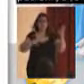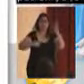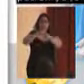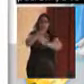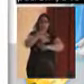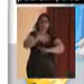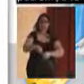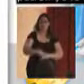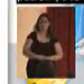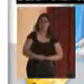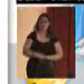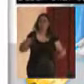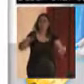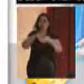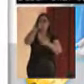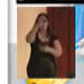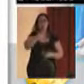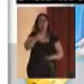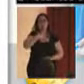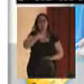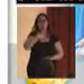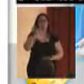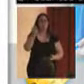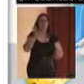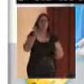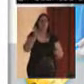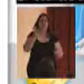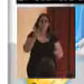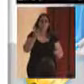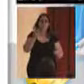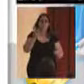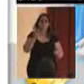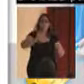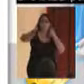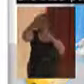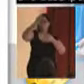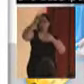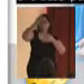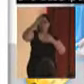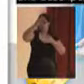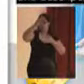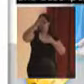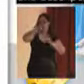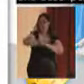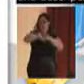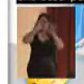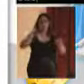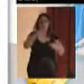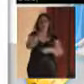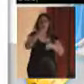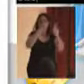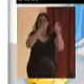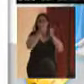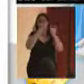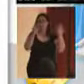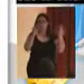how all this should be done. Regarding the images in general, they have to use a description that is not